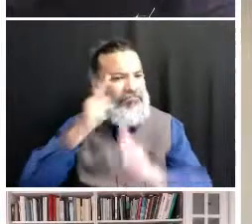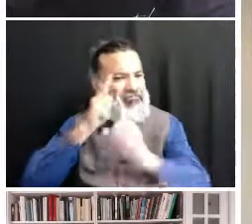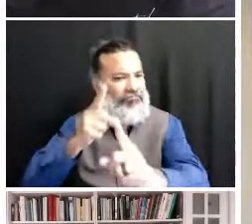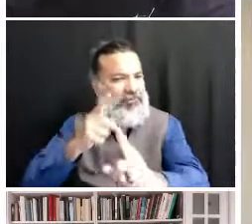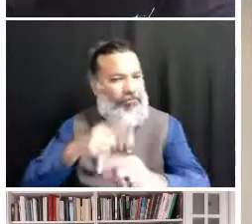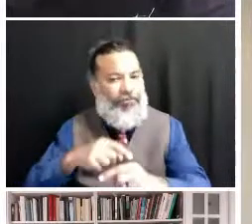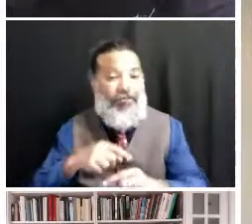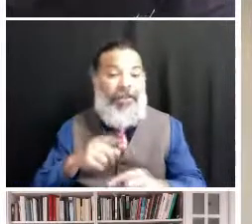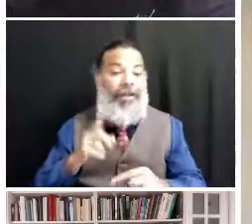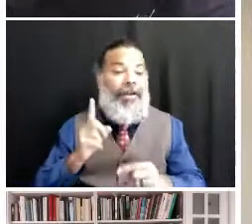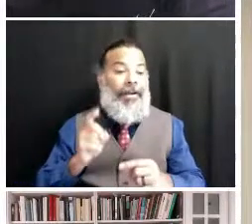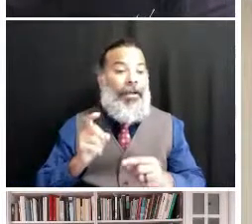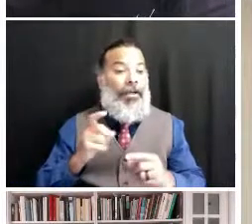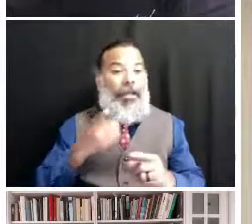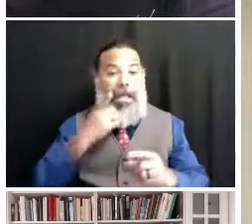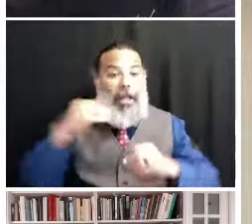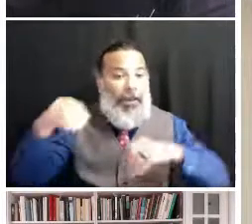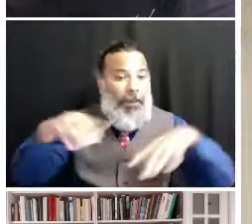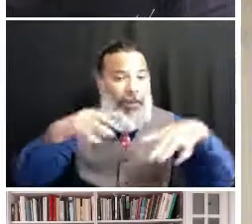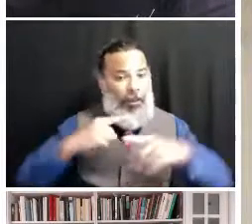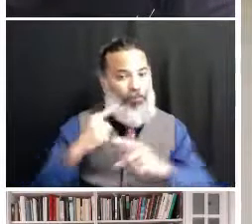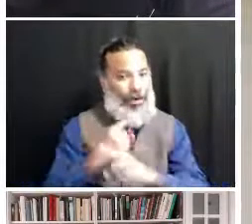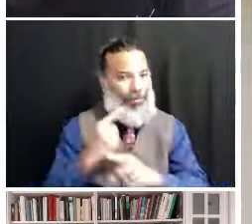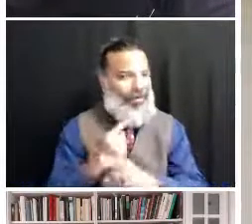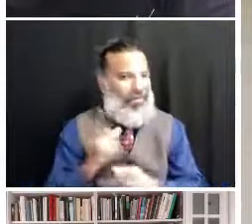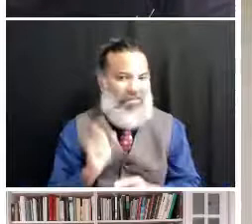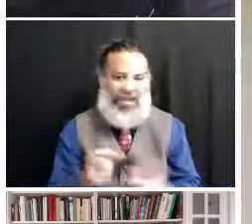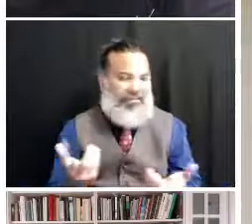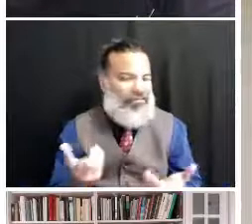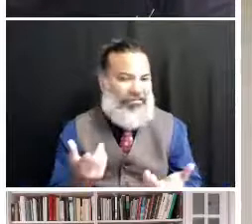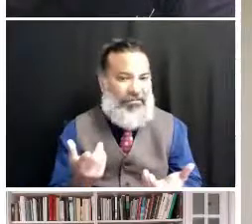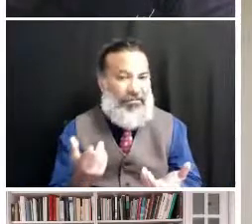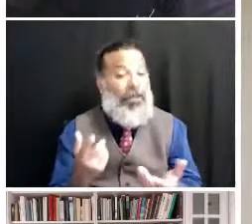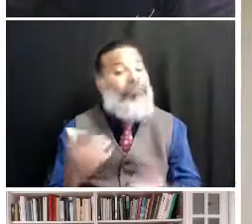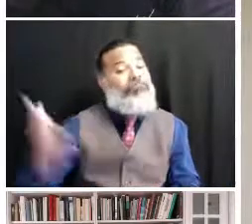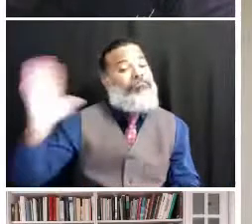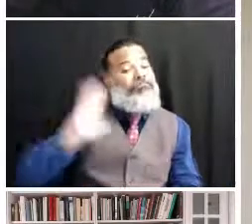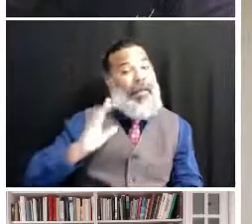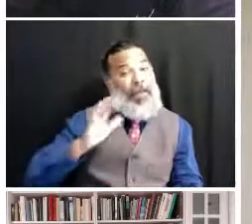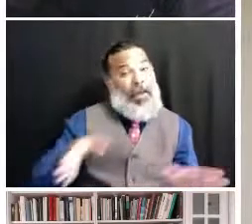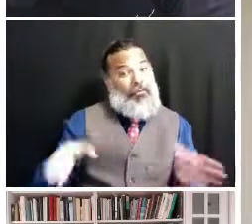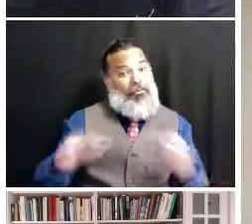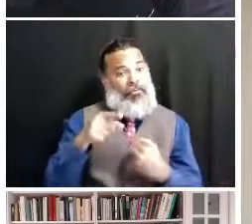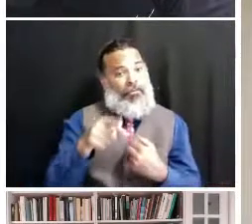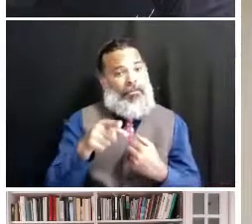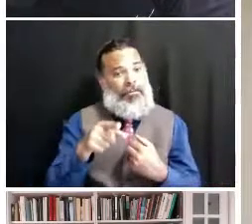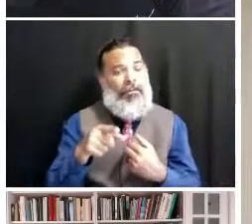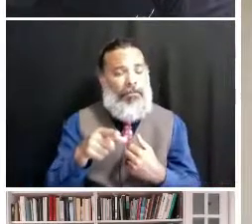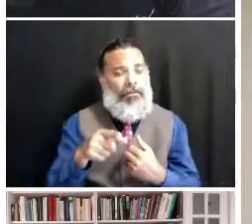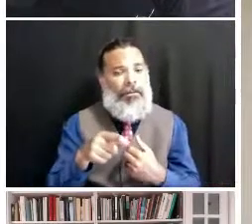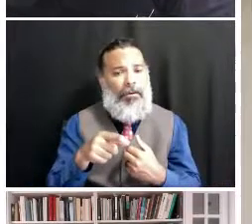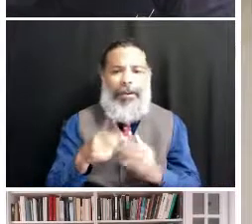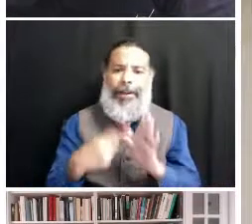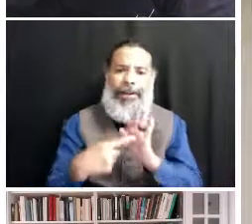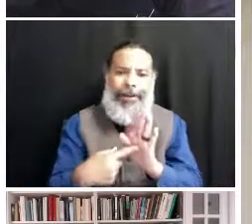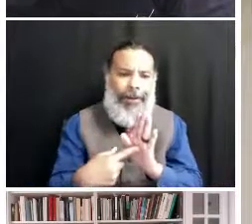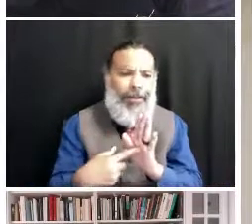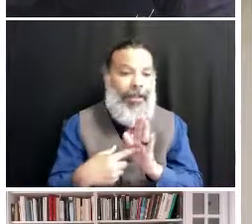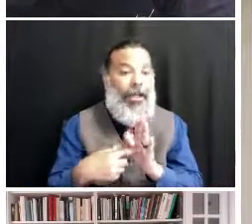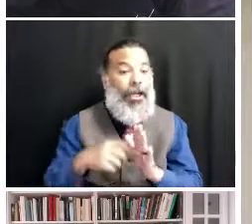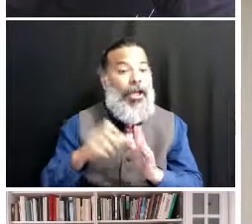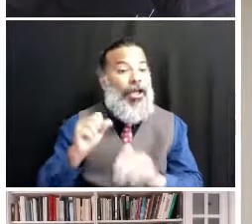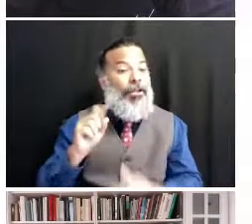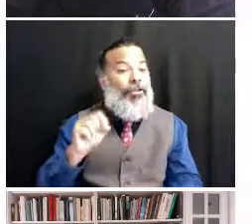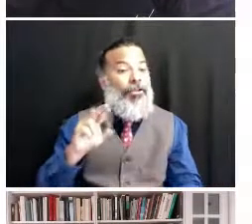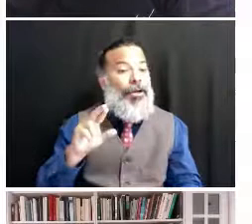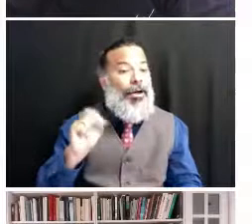We need to light the room properly to do so. Once upon a time, this room exhibited things like the Star-Spangled